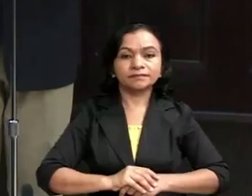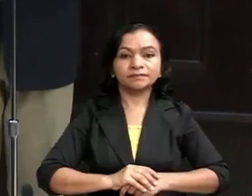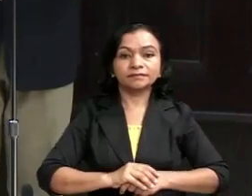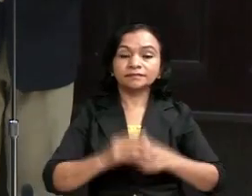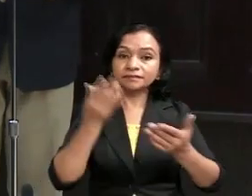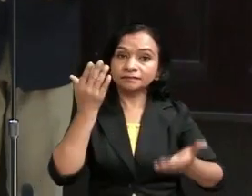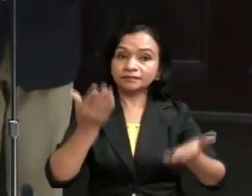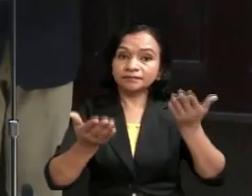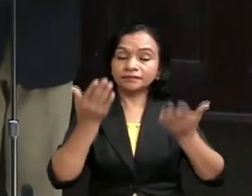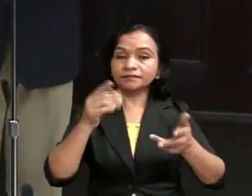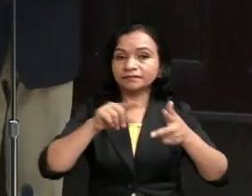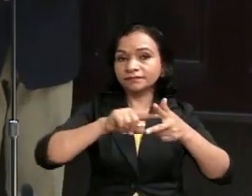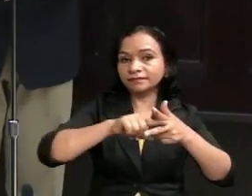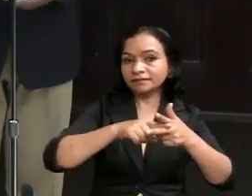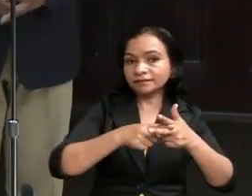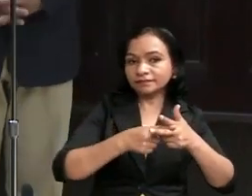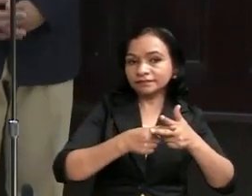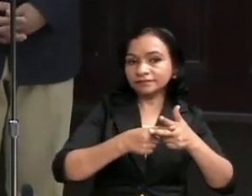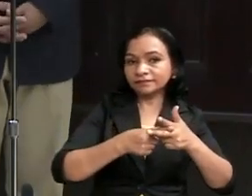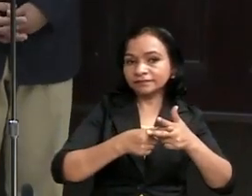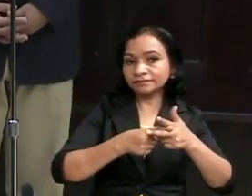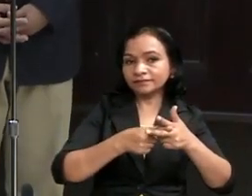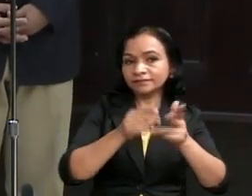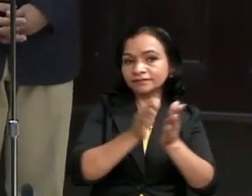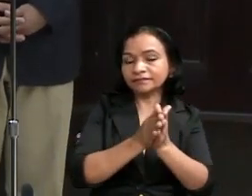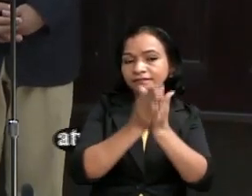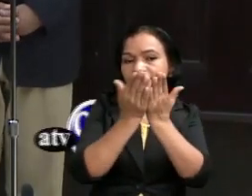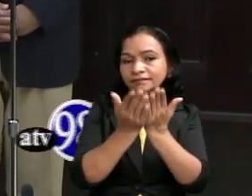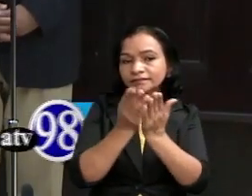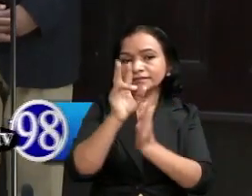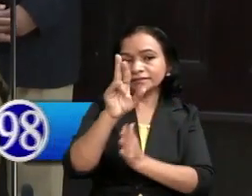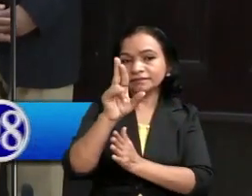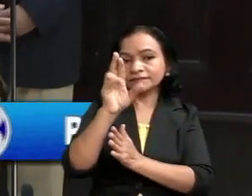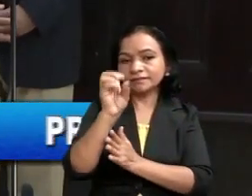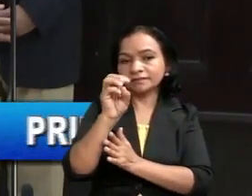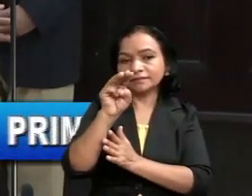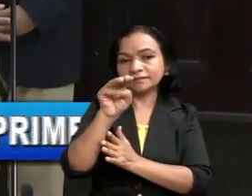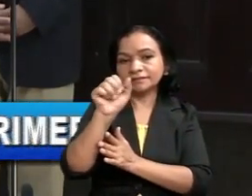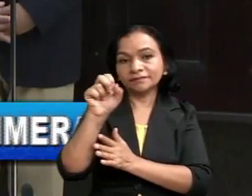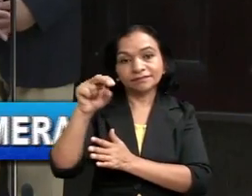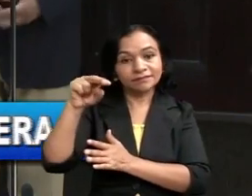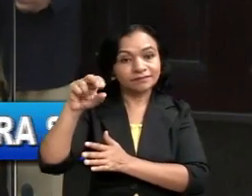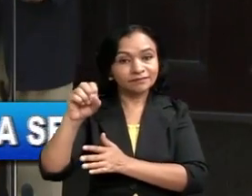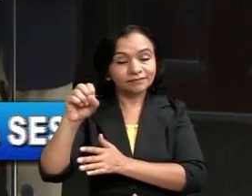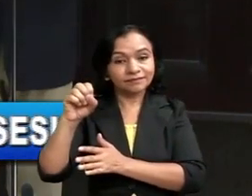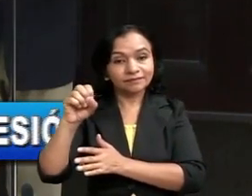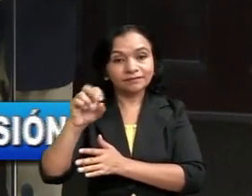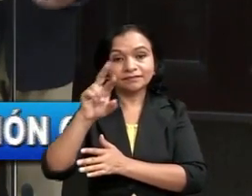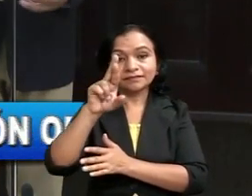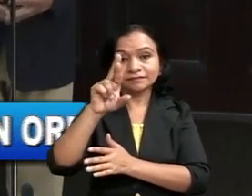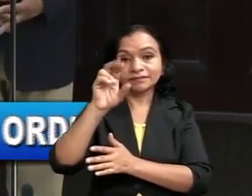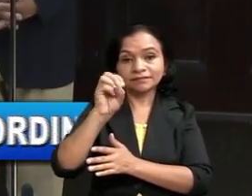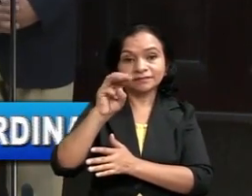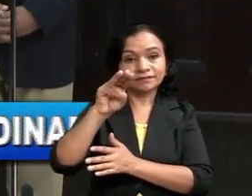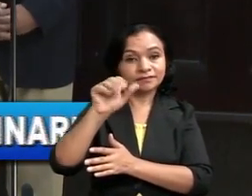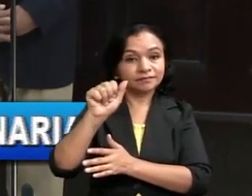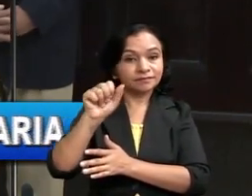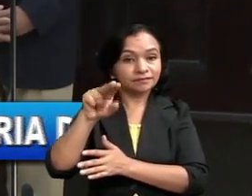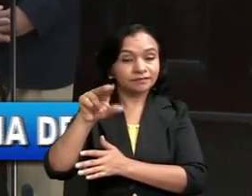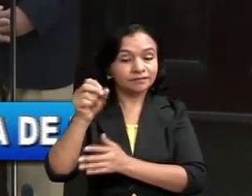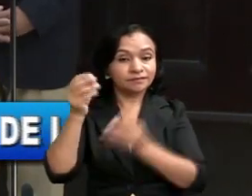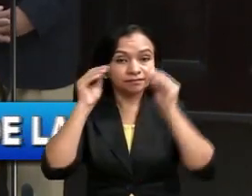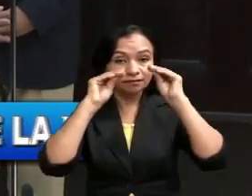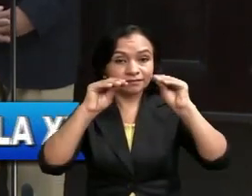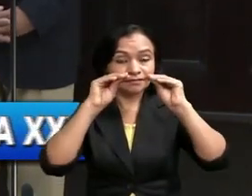quizá empiece leyendo el libro de Romanos. Romans will teach you a lot. Romanos le va a enseñar mucho. About